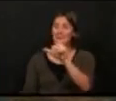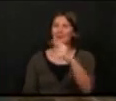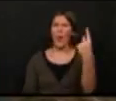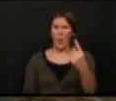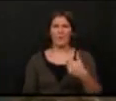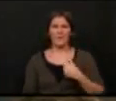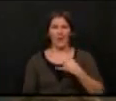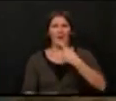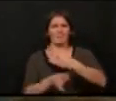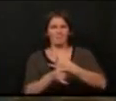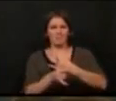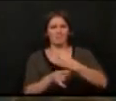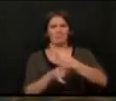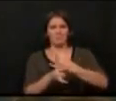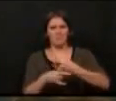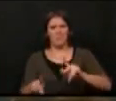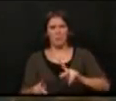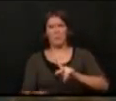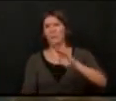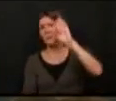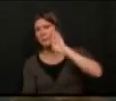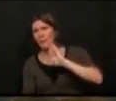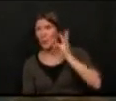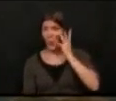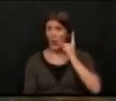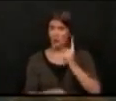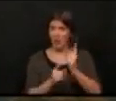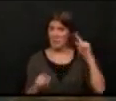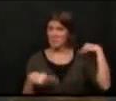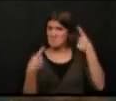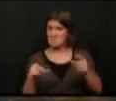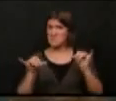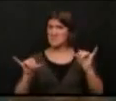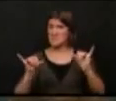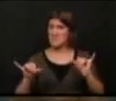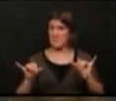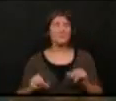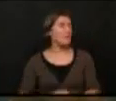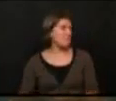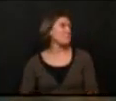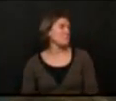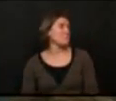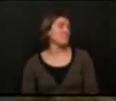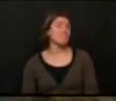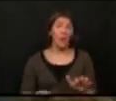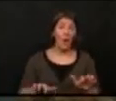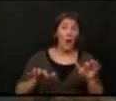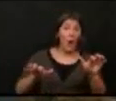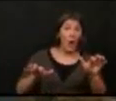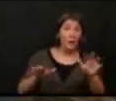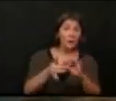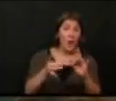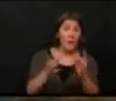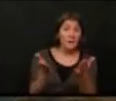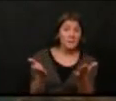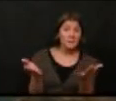license, right? Beer and wine? Yes. That's what I thought. Anybody in attendance want to speak to this